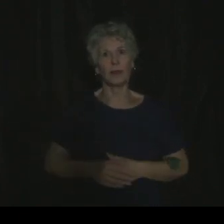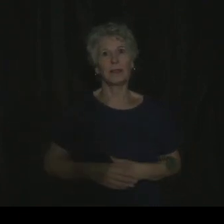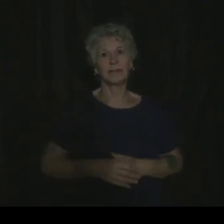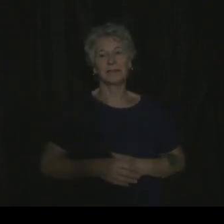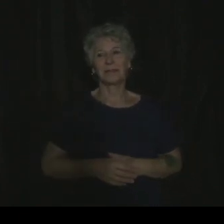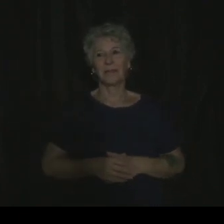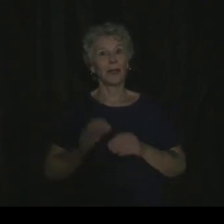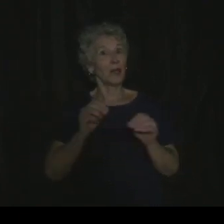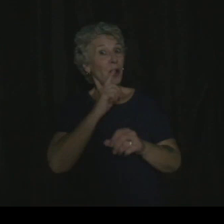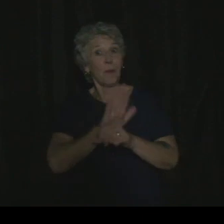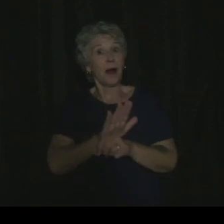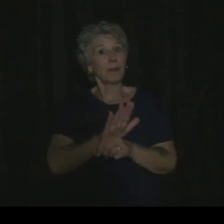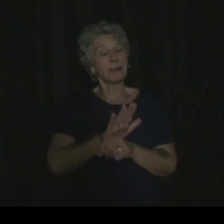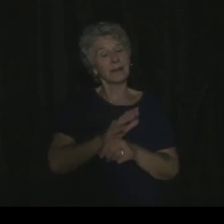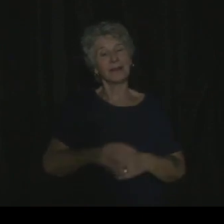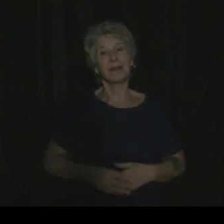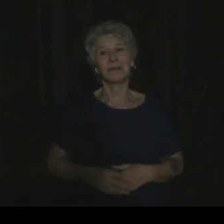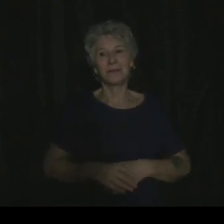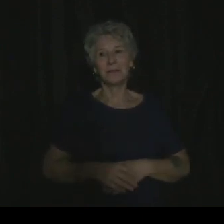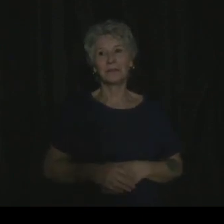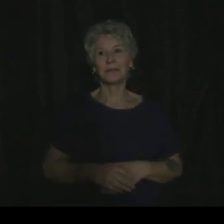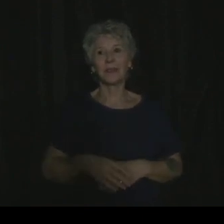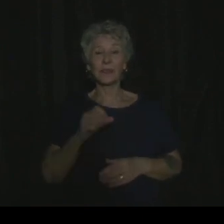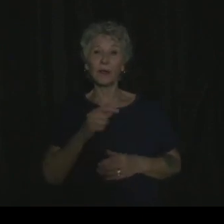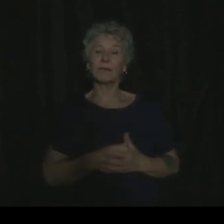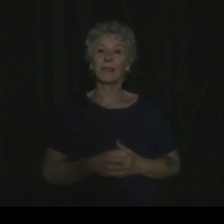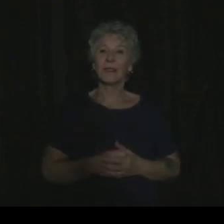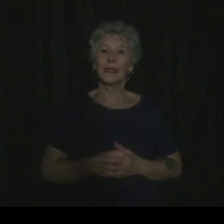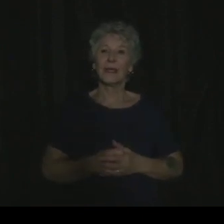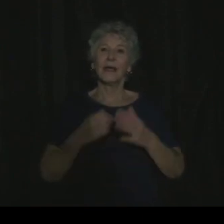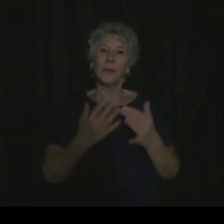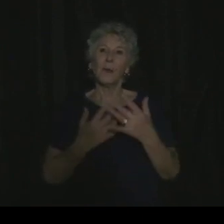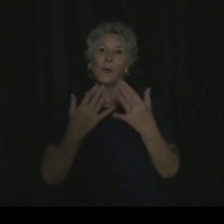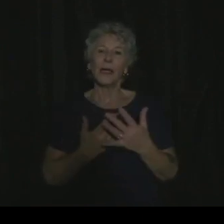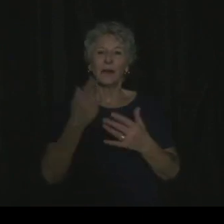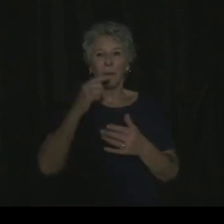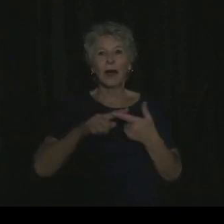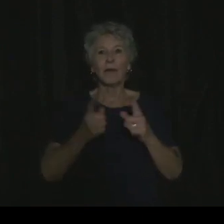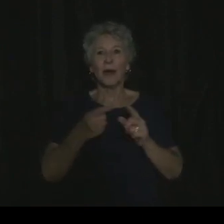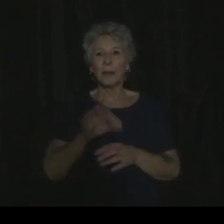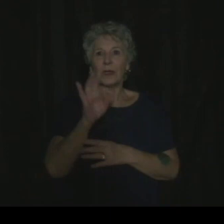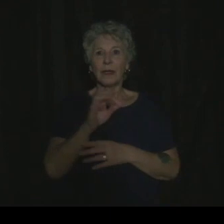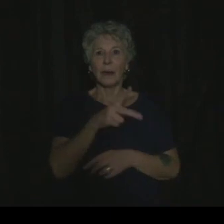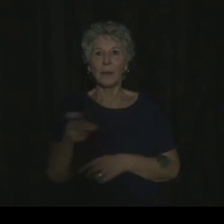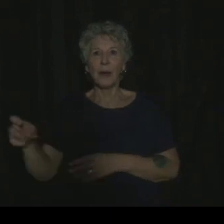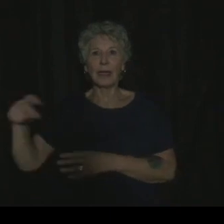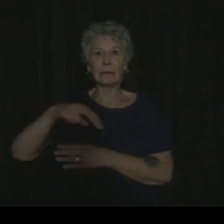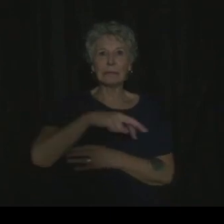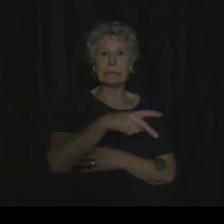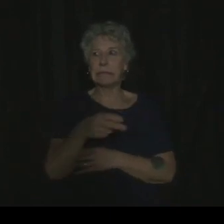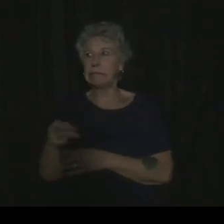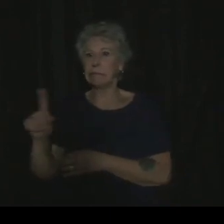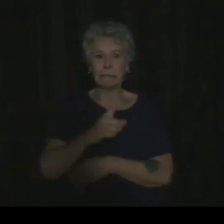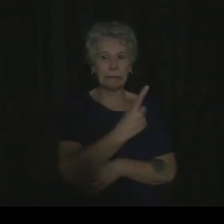No promises. So I'm out there waiting for my buddy to pick me up, and I'm literally out walking the sidewalks like this, trying